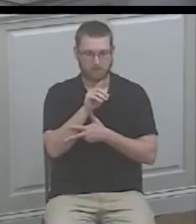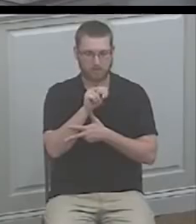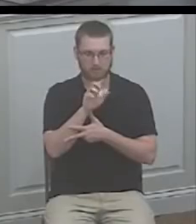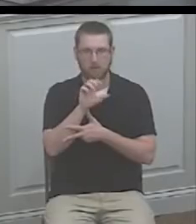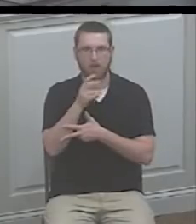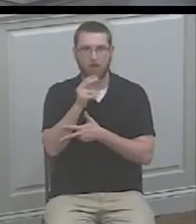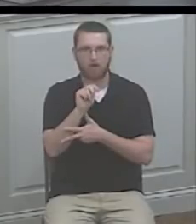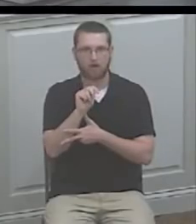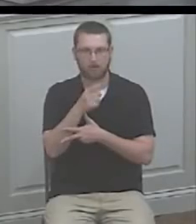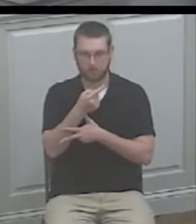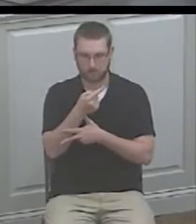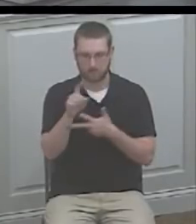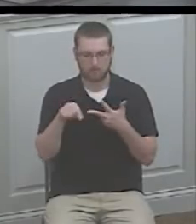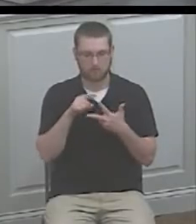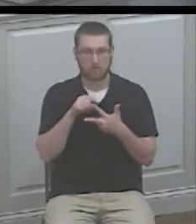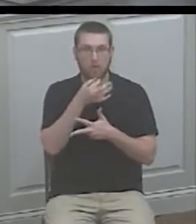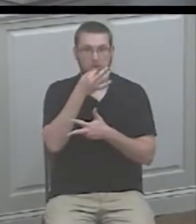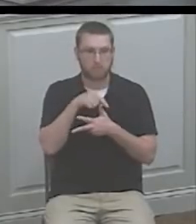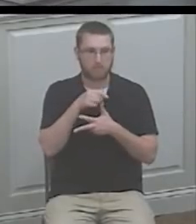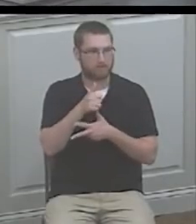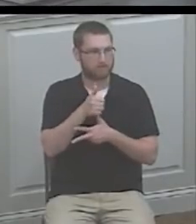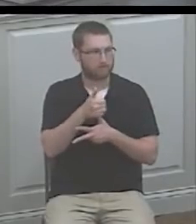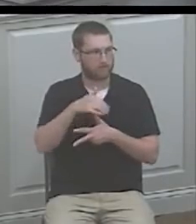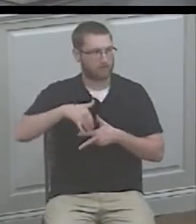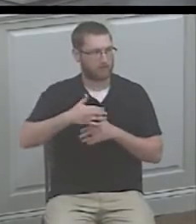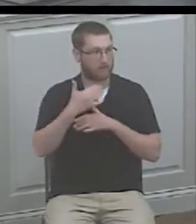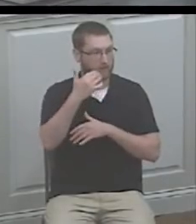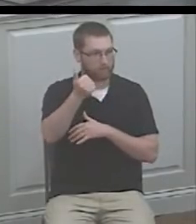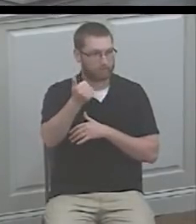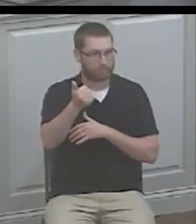who is soon, if he hasn't already left, is soon to,